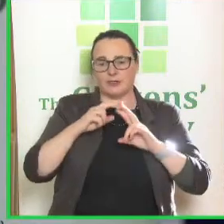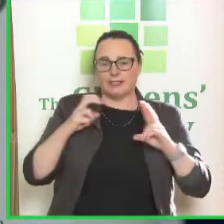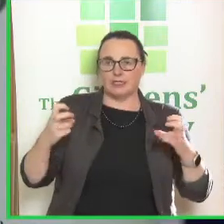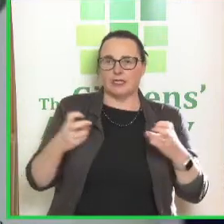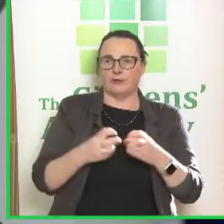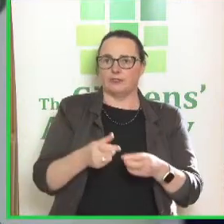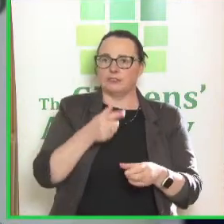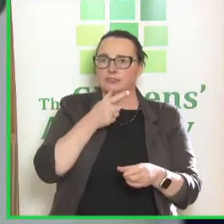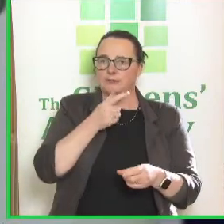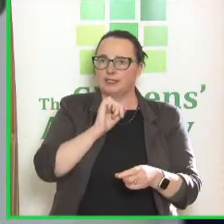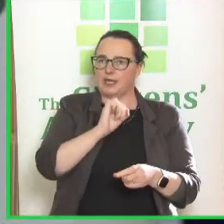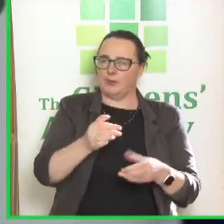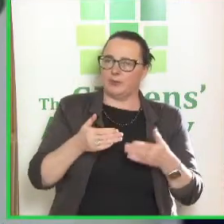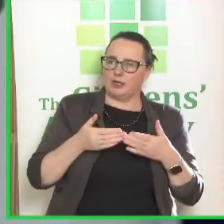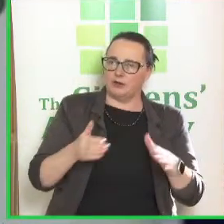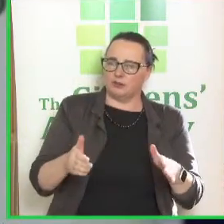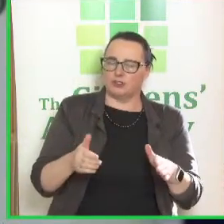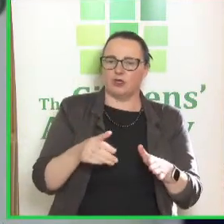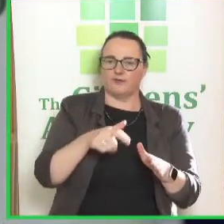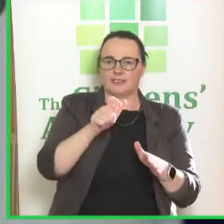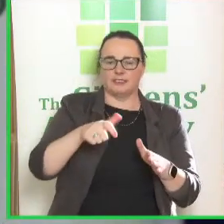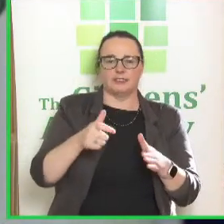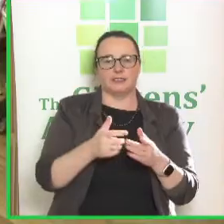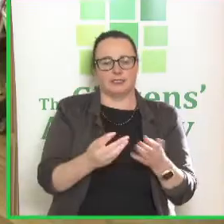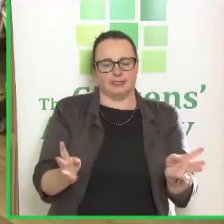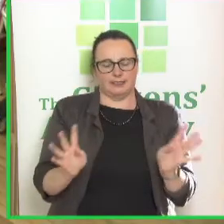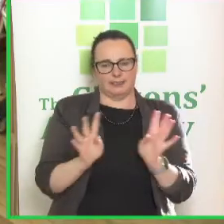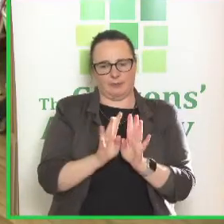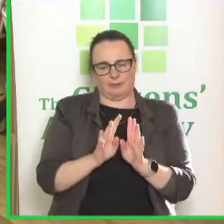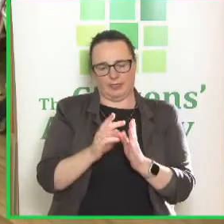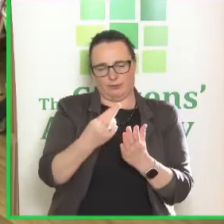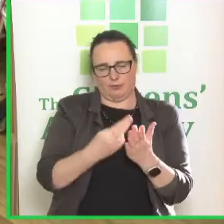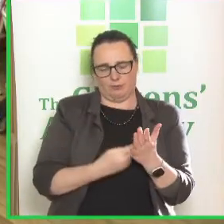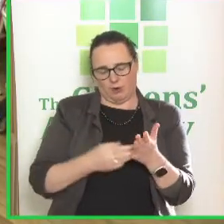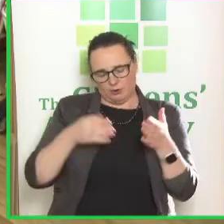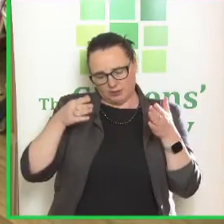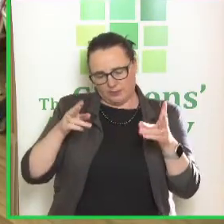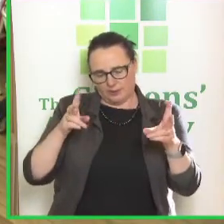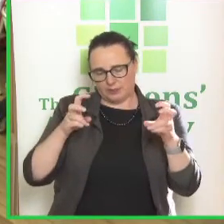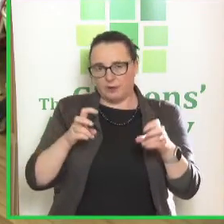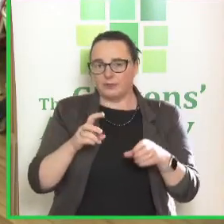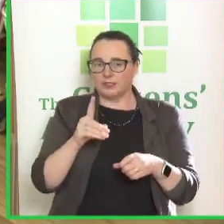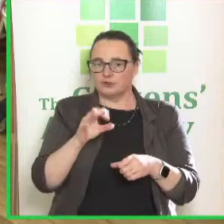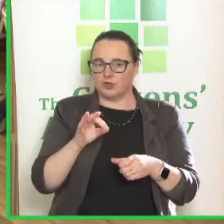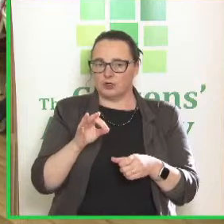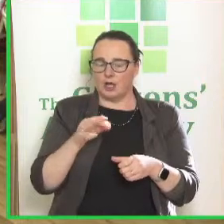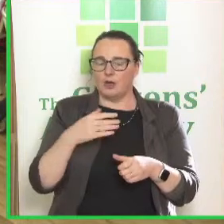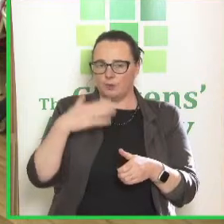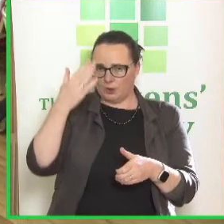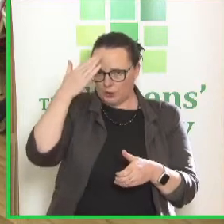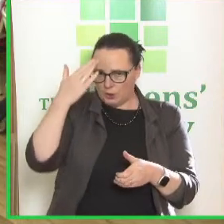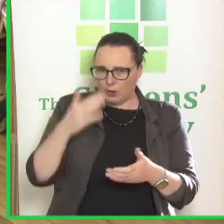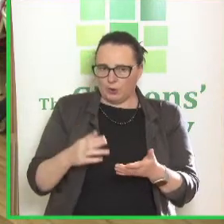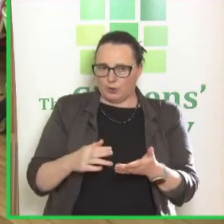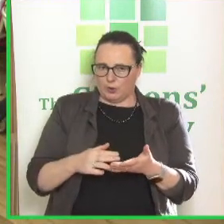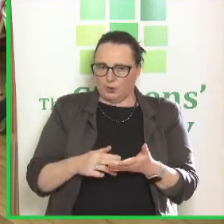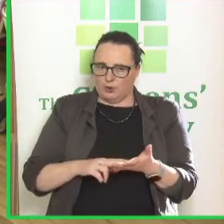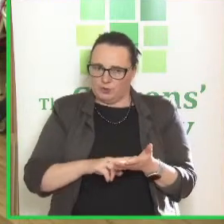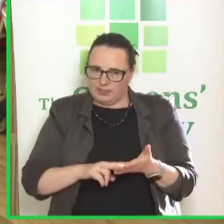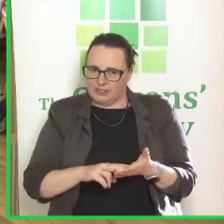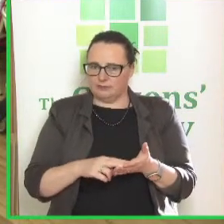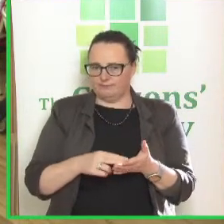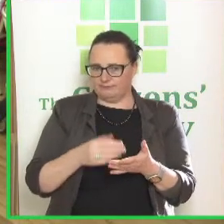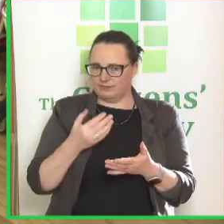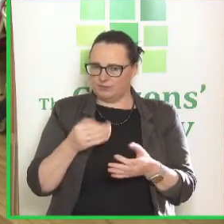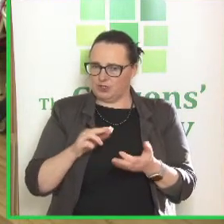the report of the Citizens Assembly on drug use. As we're all aware, the misuse of illicit drugs affects